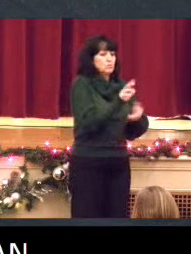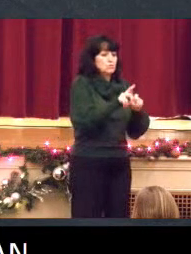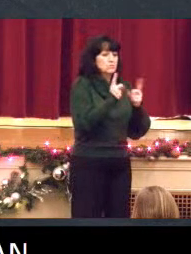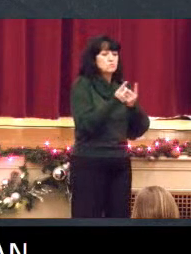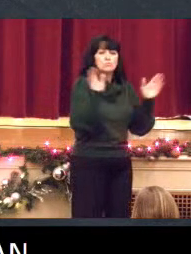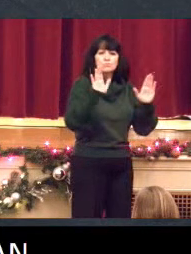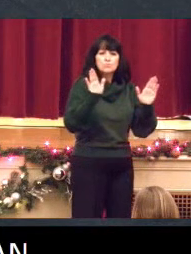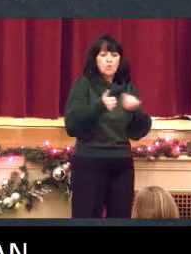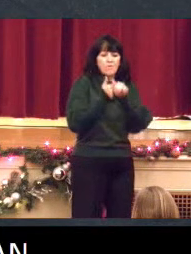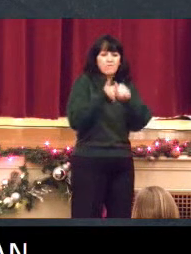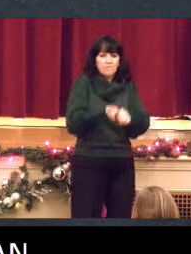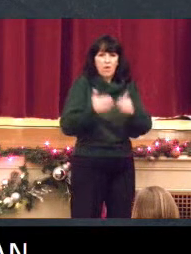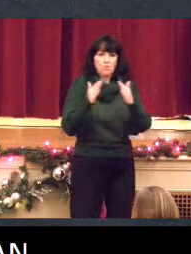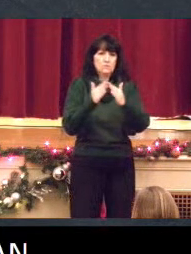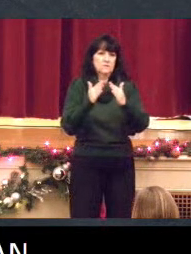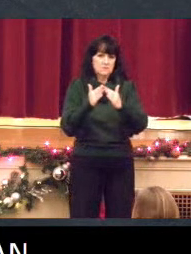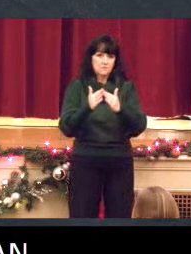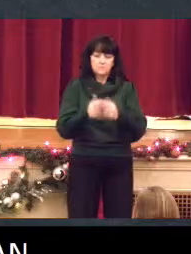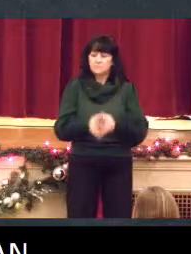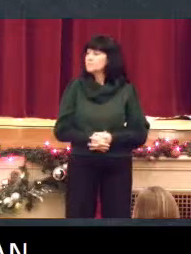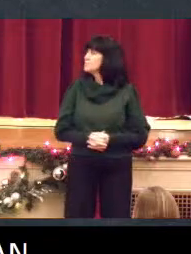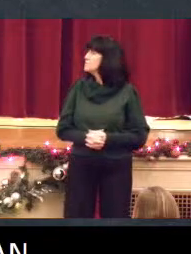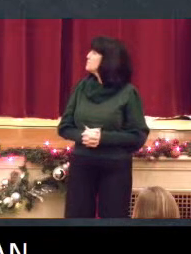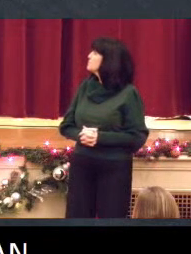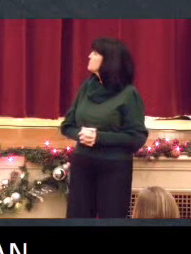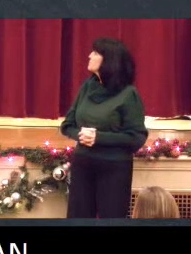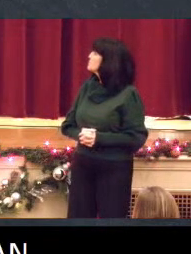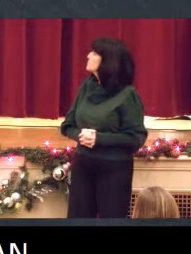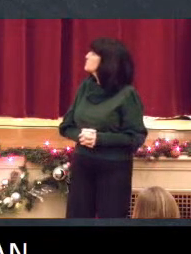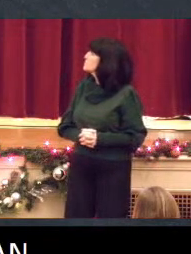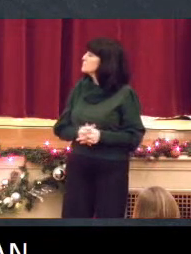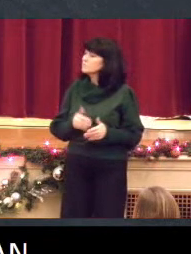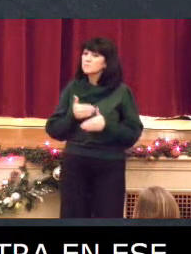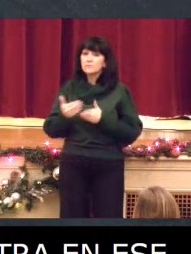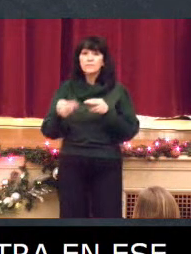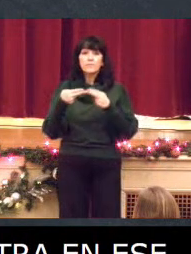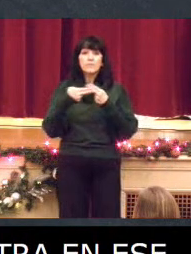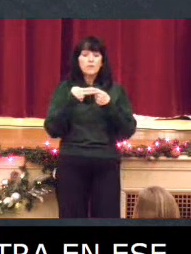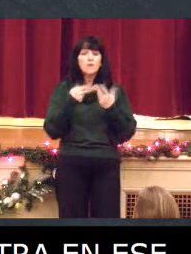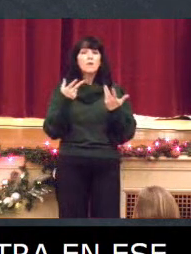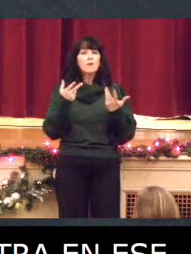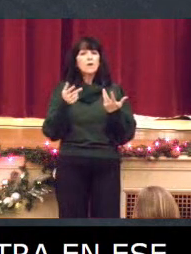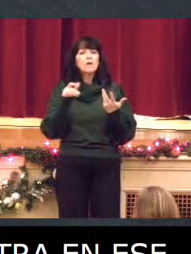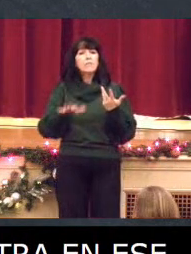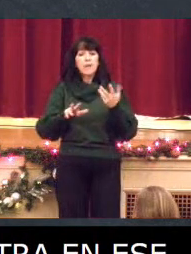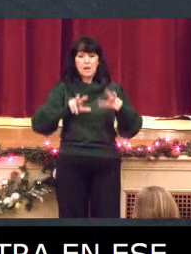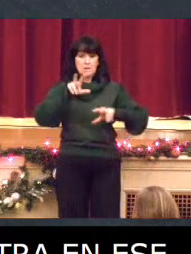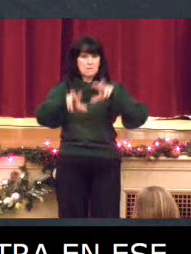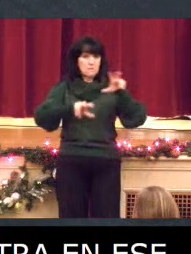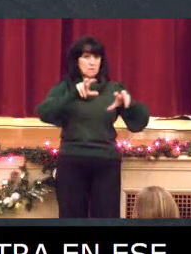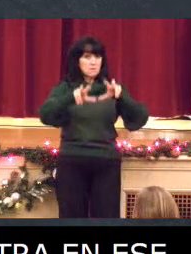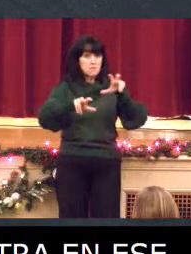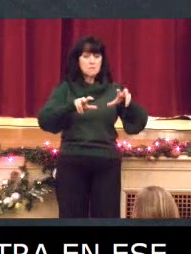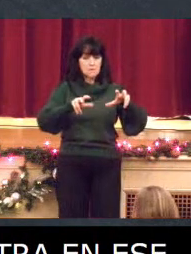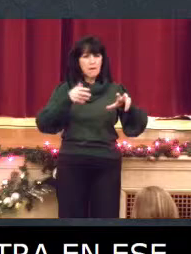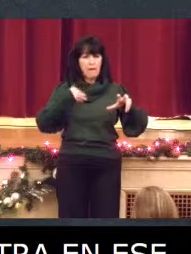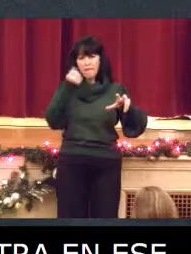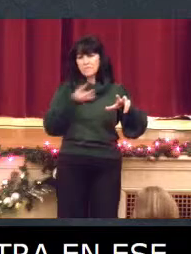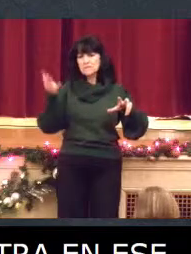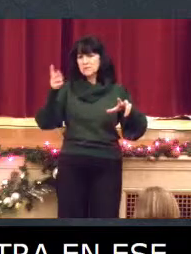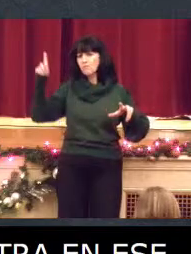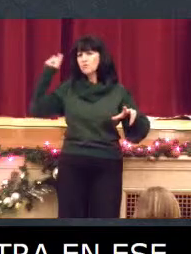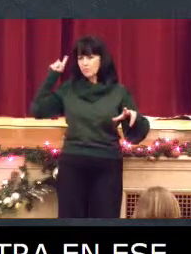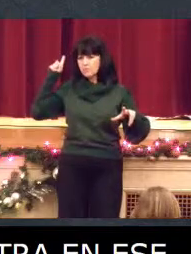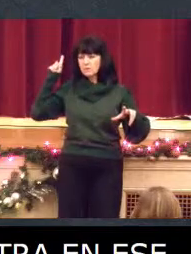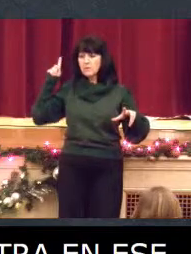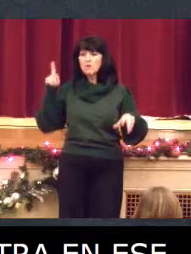just gave. Next slide, please. Some additional investments. So the most important one that I think is up there is the additional